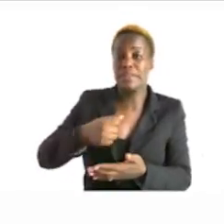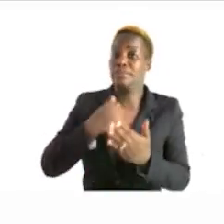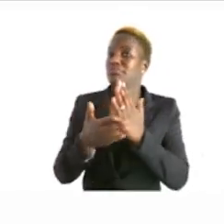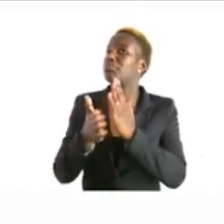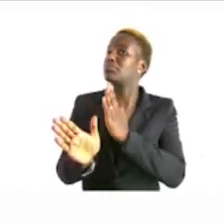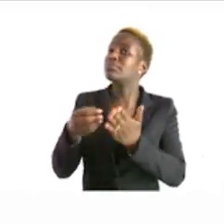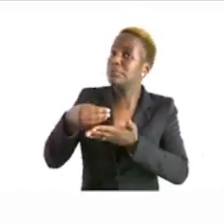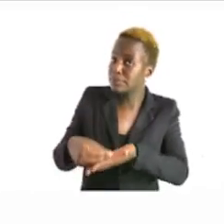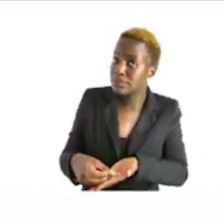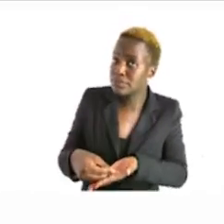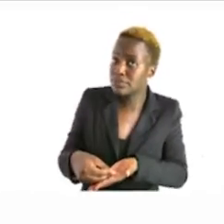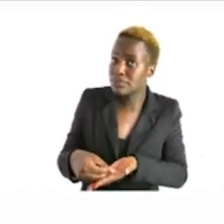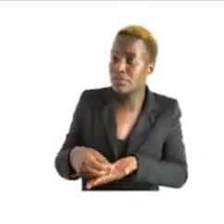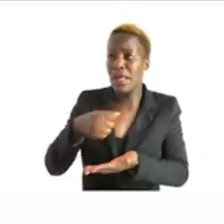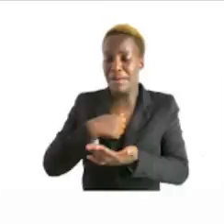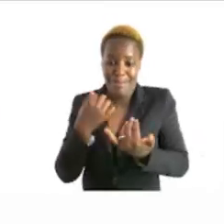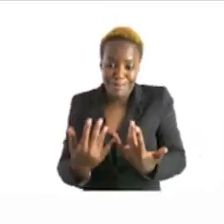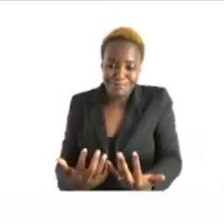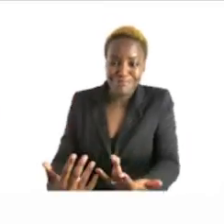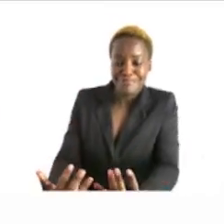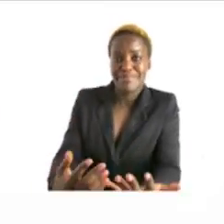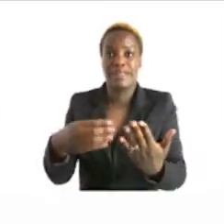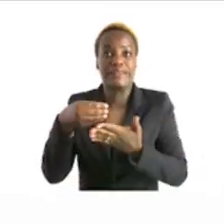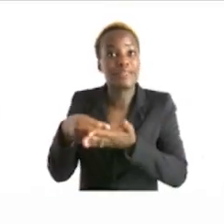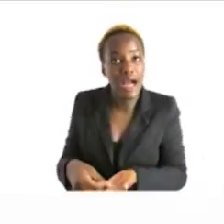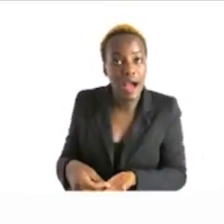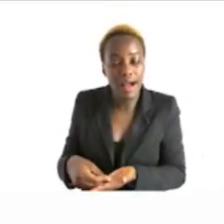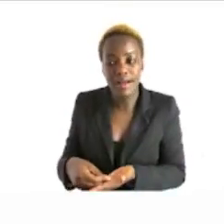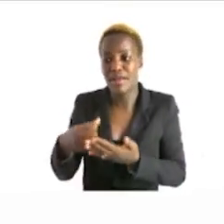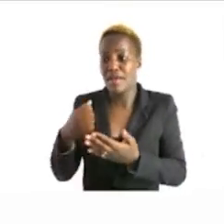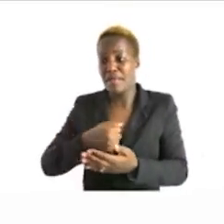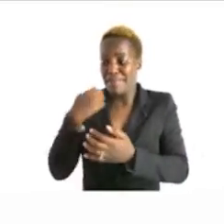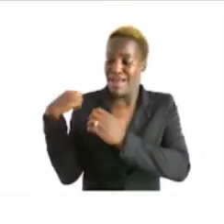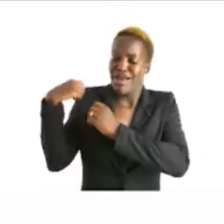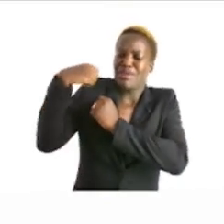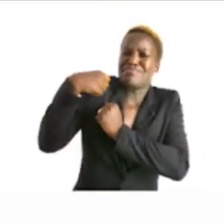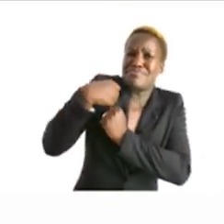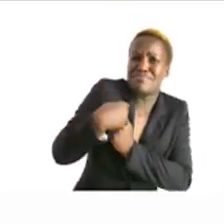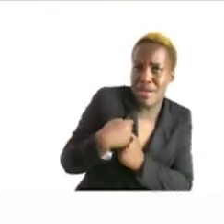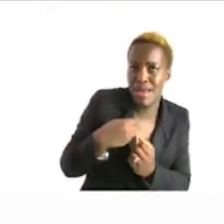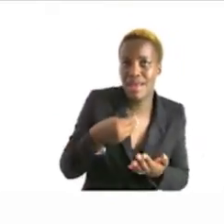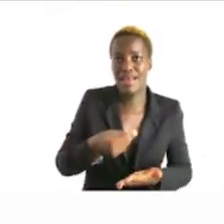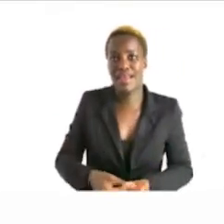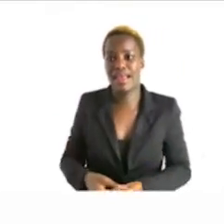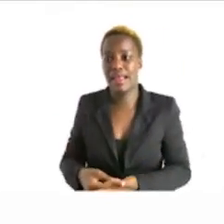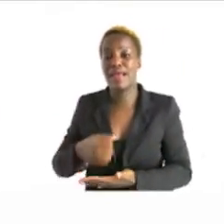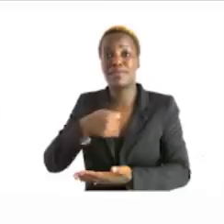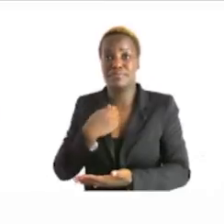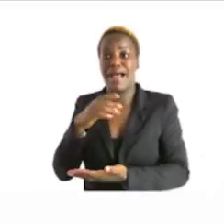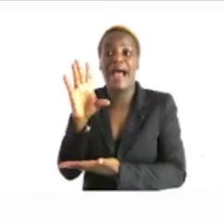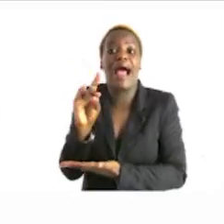heavy my garden is heavy my back is heavy my dog is heavy